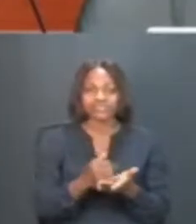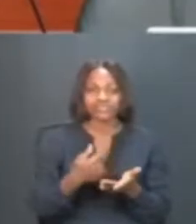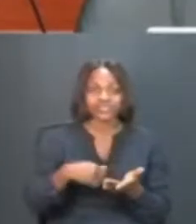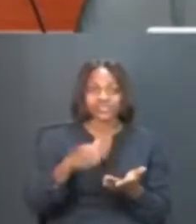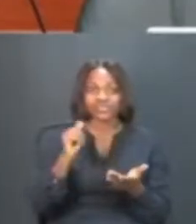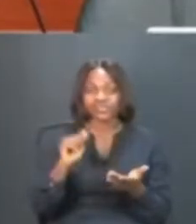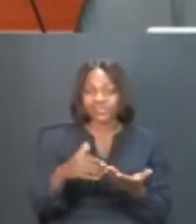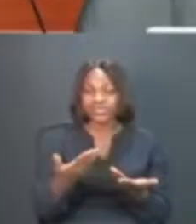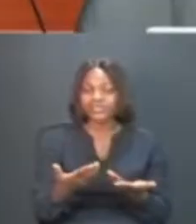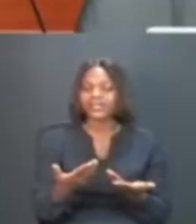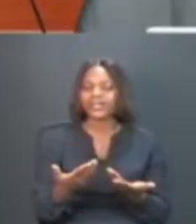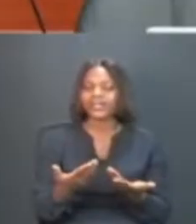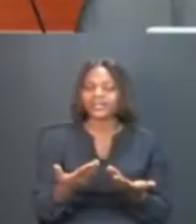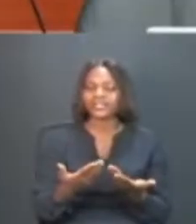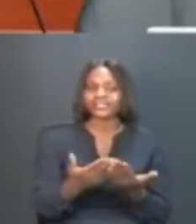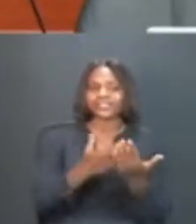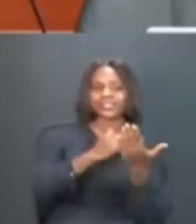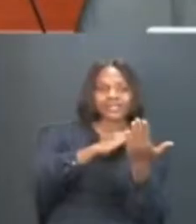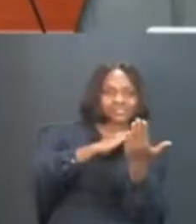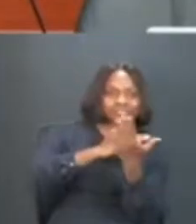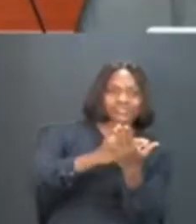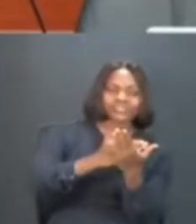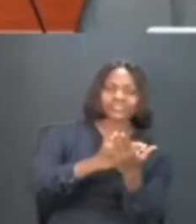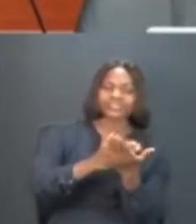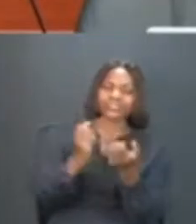deadly blow to cancer.